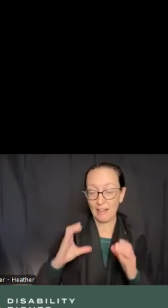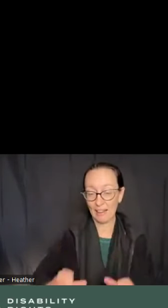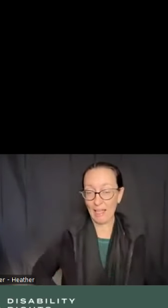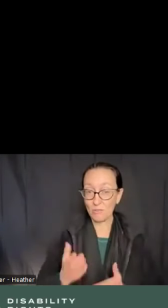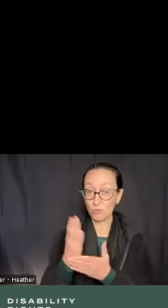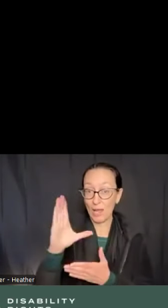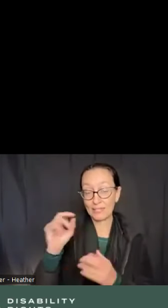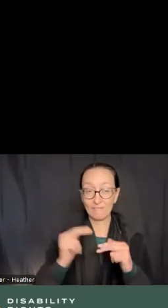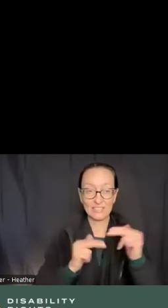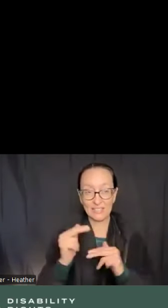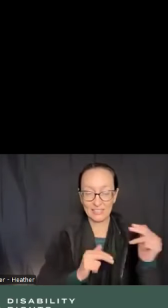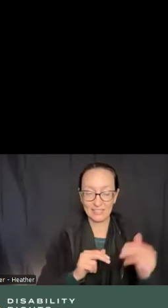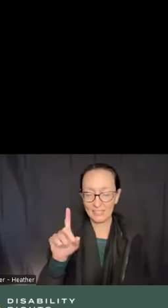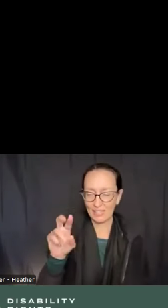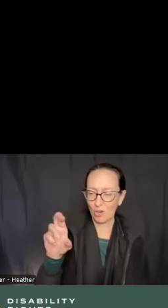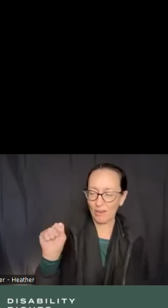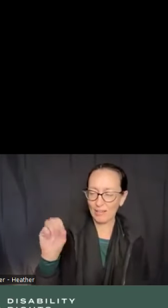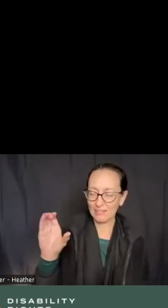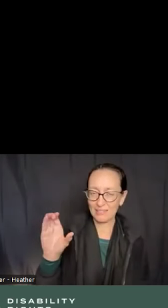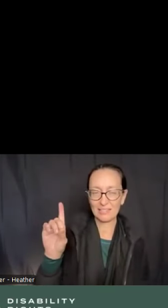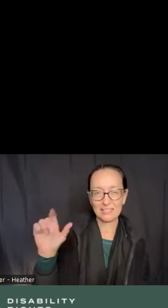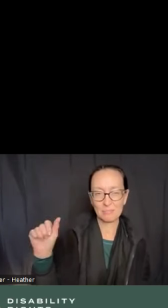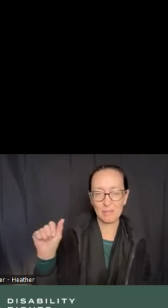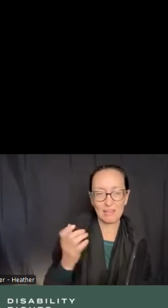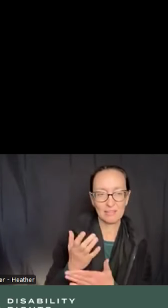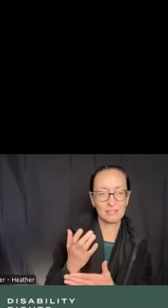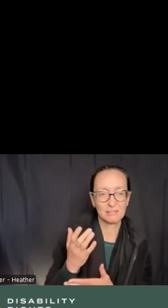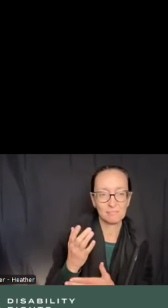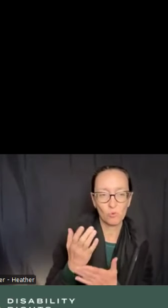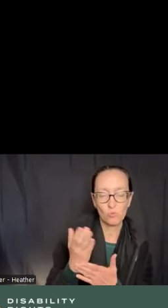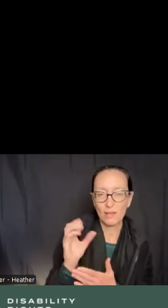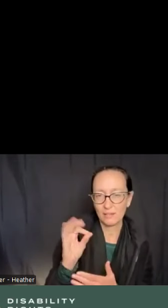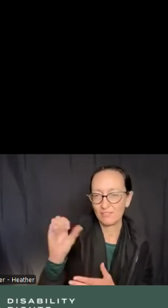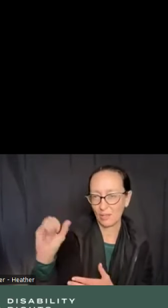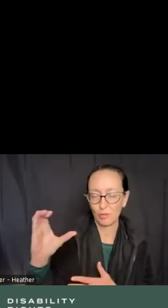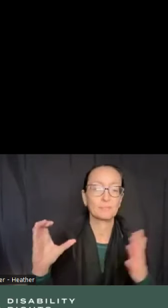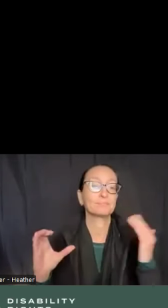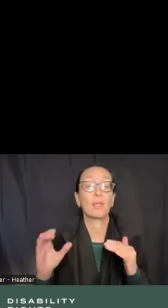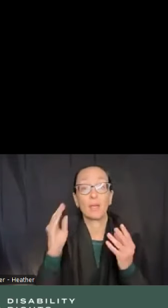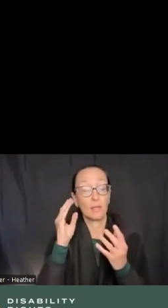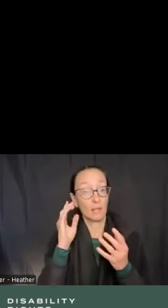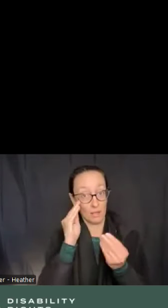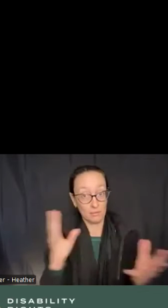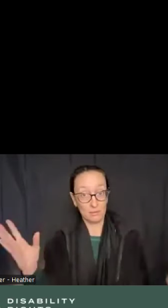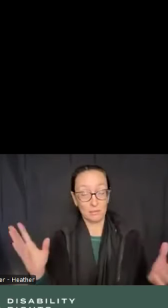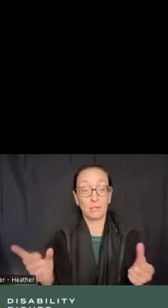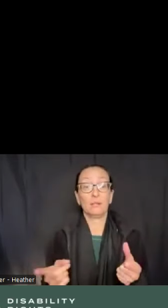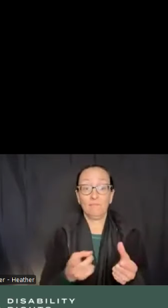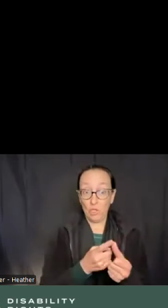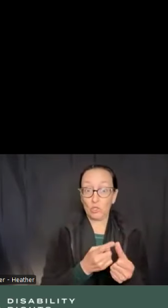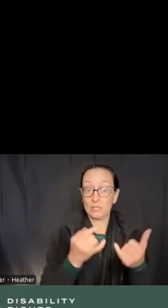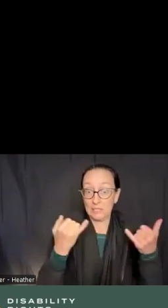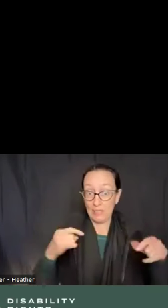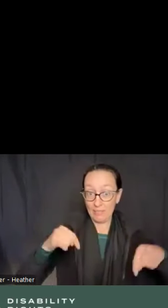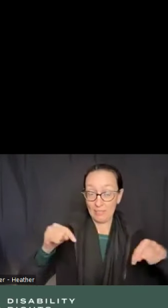Facilities. I'm going to go over a few things with you first. Number one, this webinar is being recorded and will be posted to YouTube next